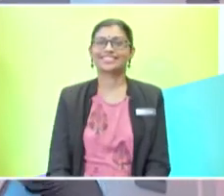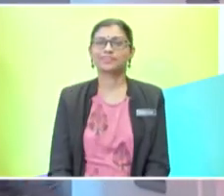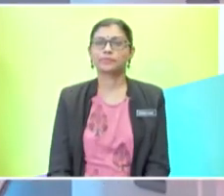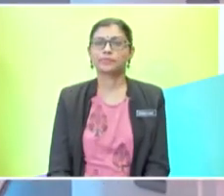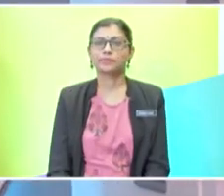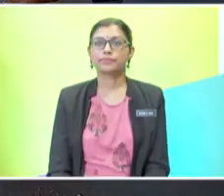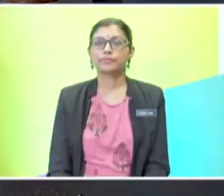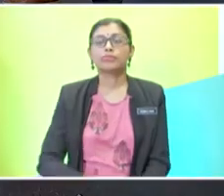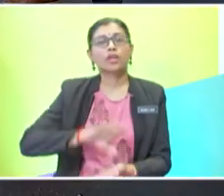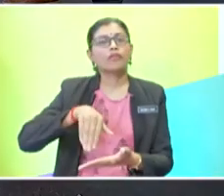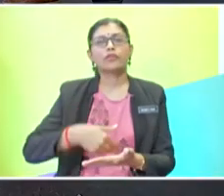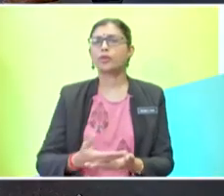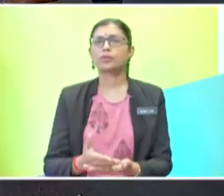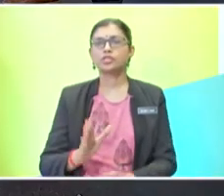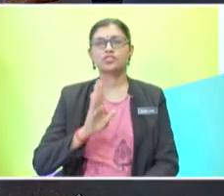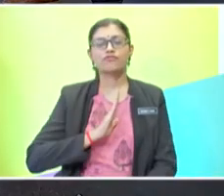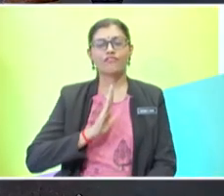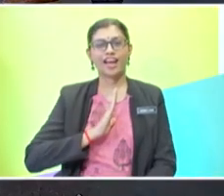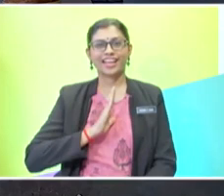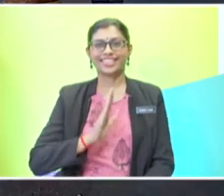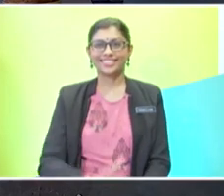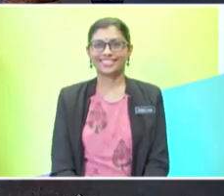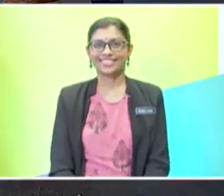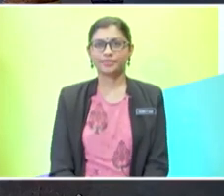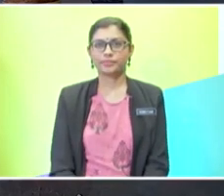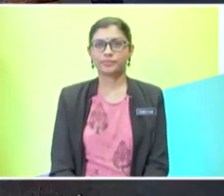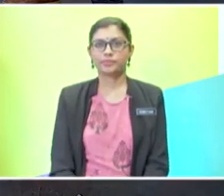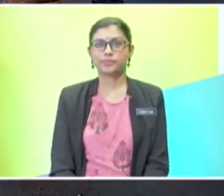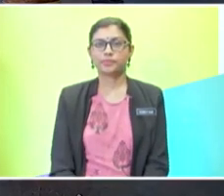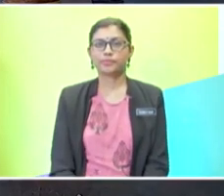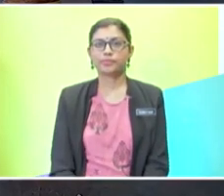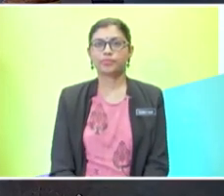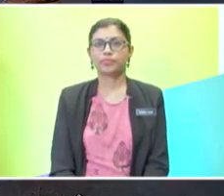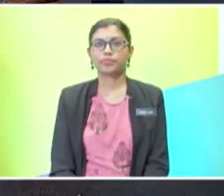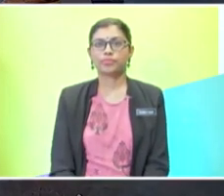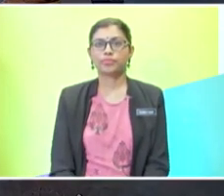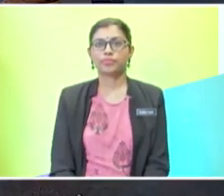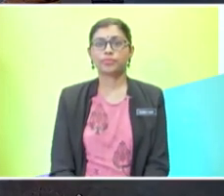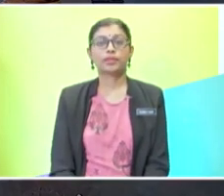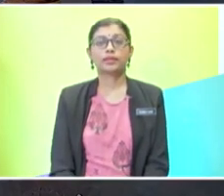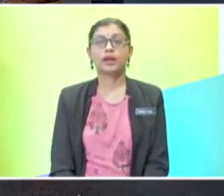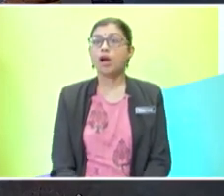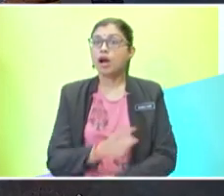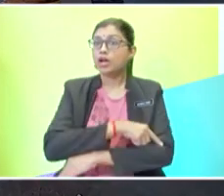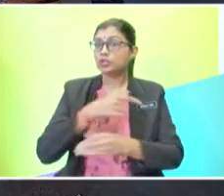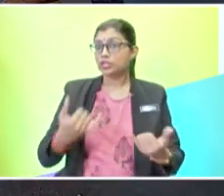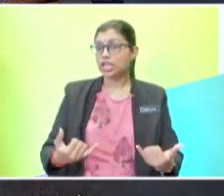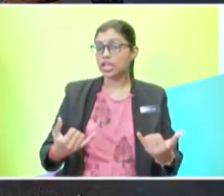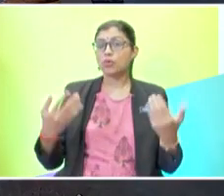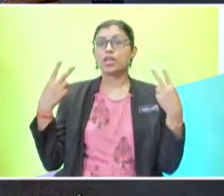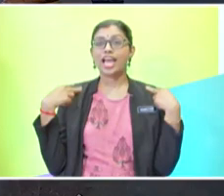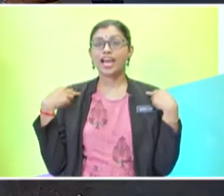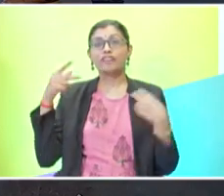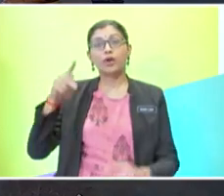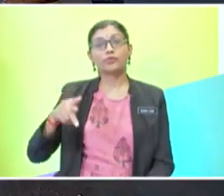I'm doing good. How about you, Sean? I am super excited for our lesson, but I believe we also have a few pupils who are joining us online as well. Let's